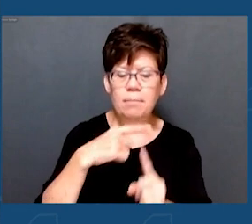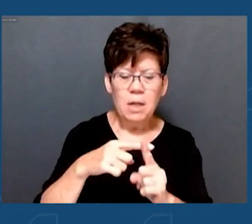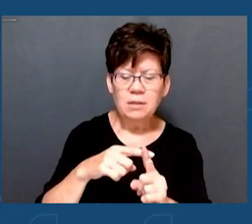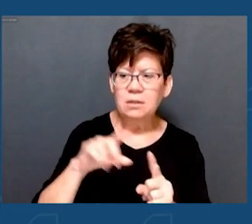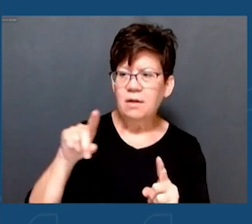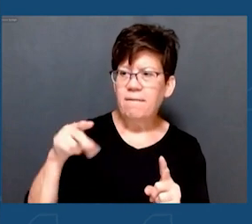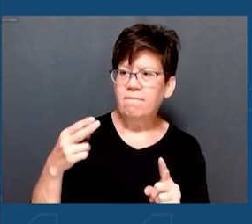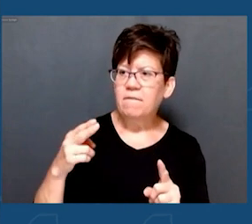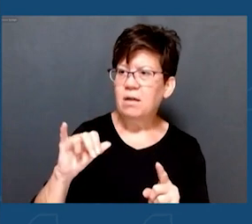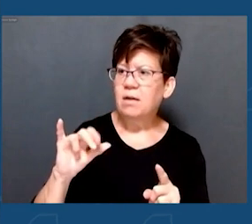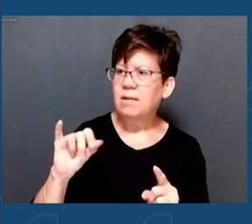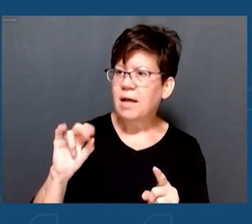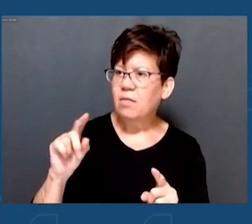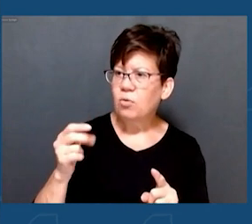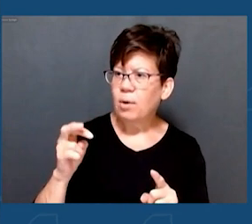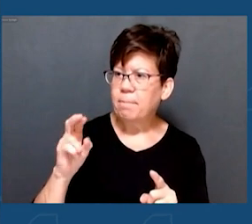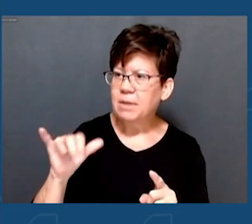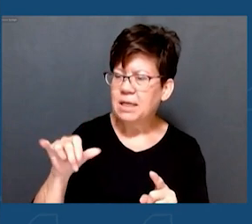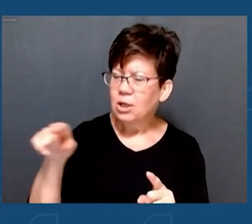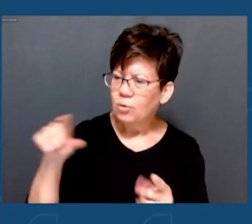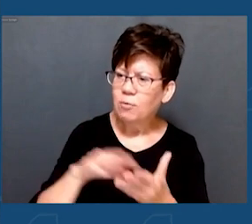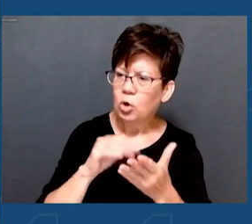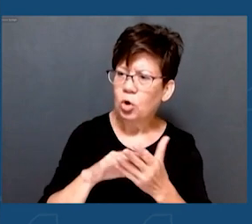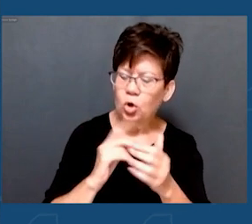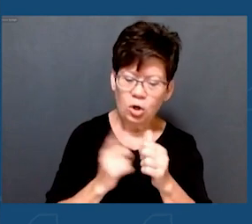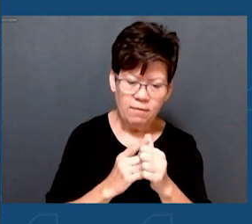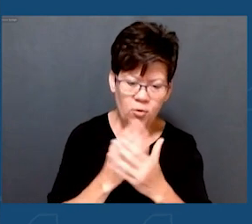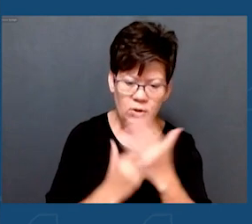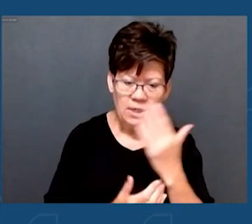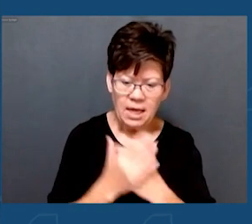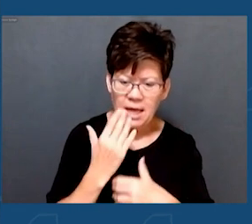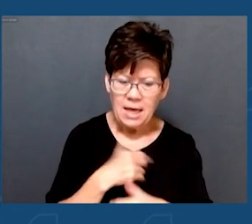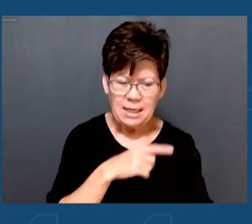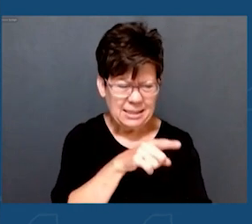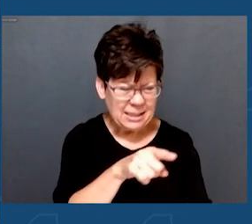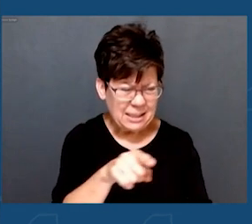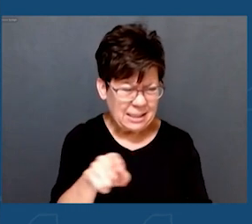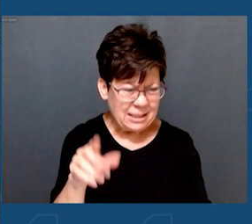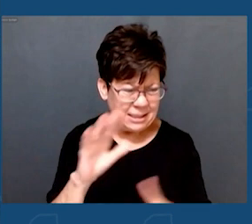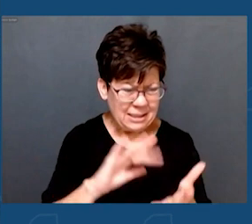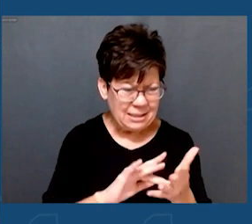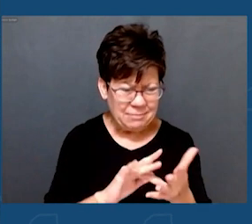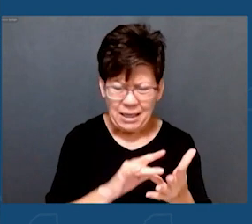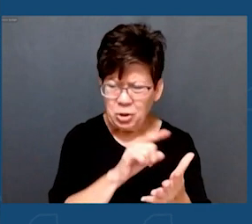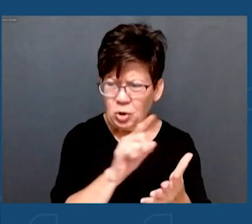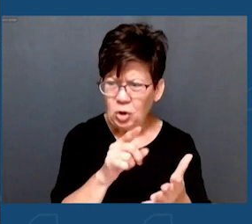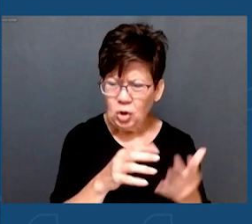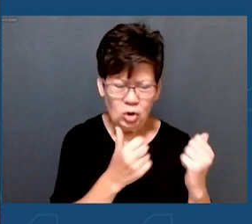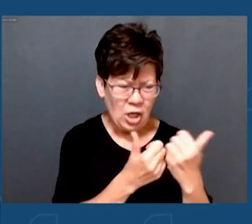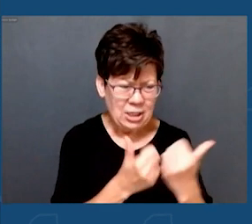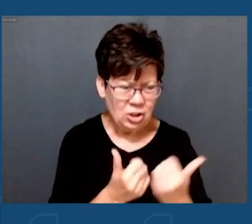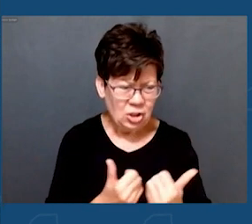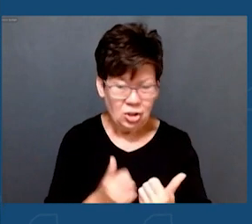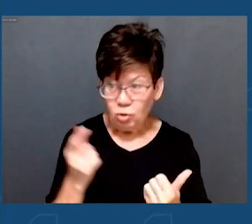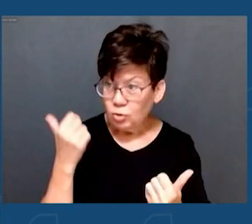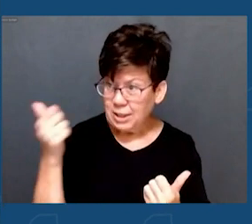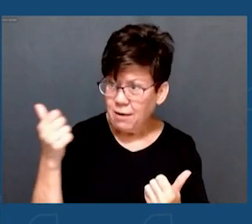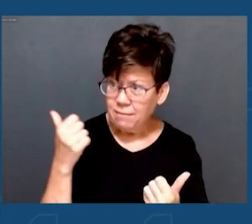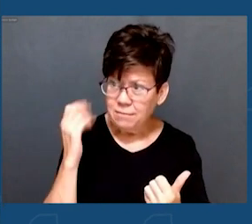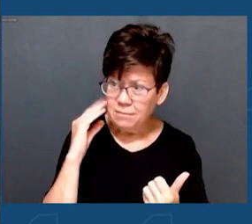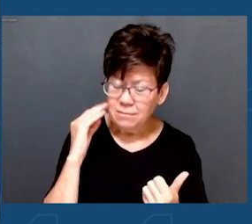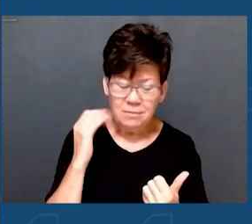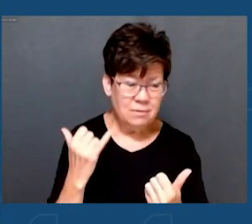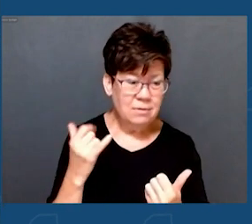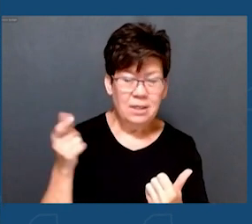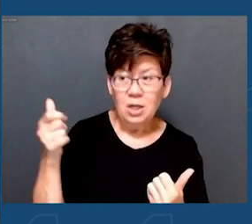learning firsthand the challenges that our healthcare workers are going through. You lived it yourself. And now to take this opportunity to